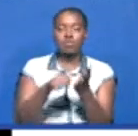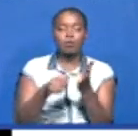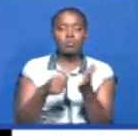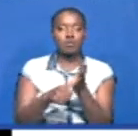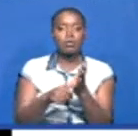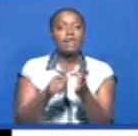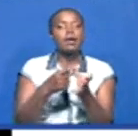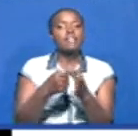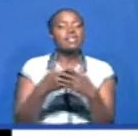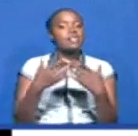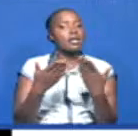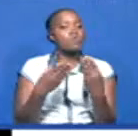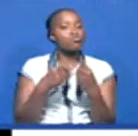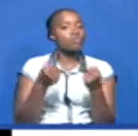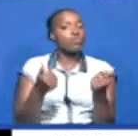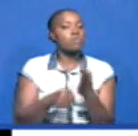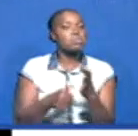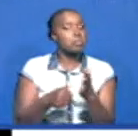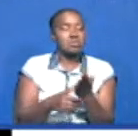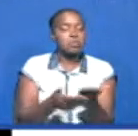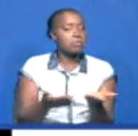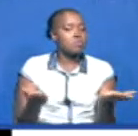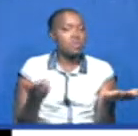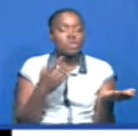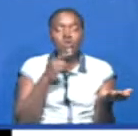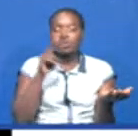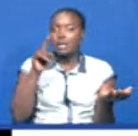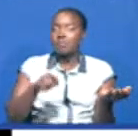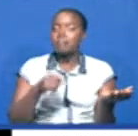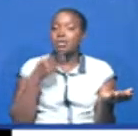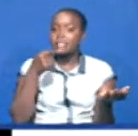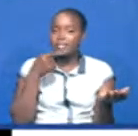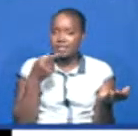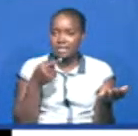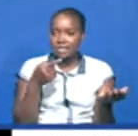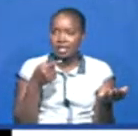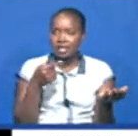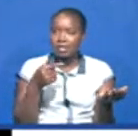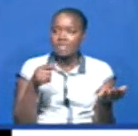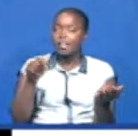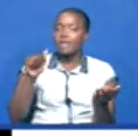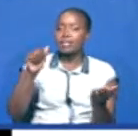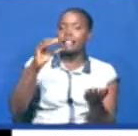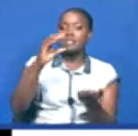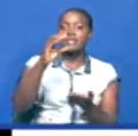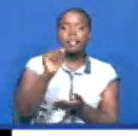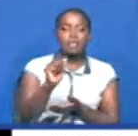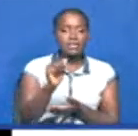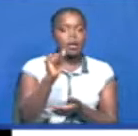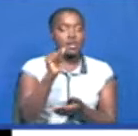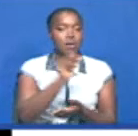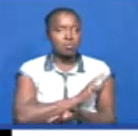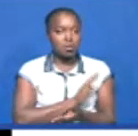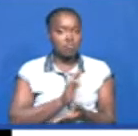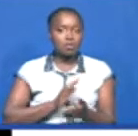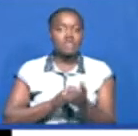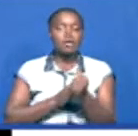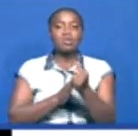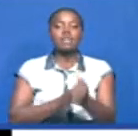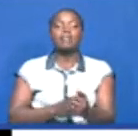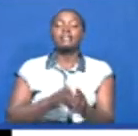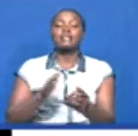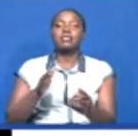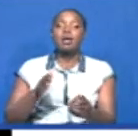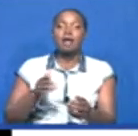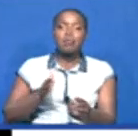we fix the problem? So I must say the SCA board, led by Madam Flora, and